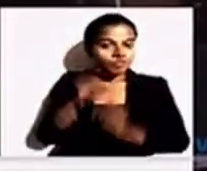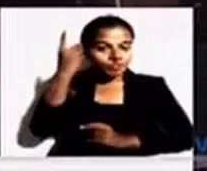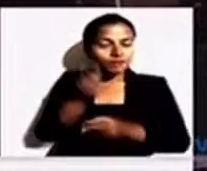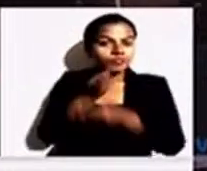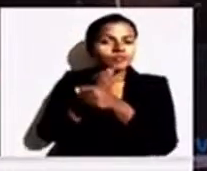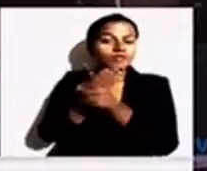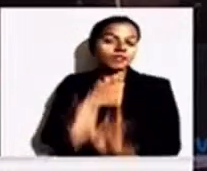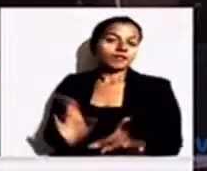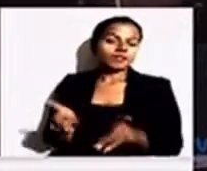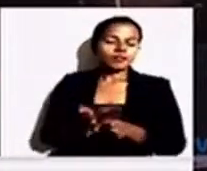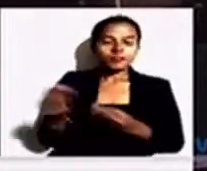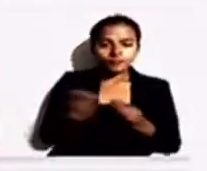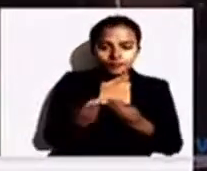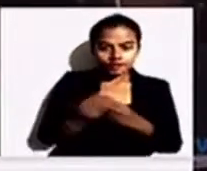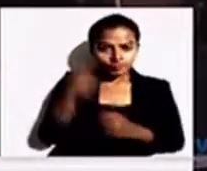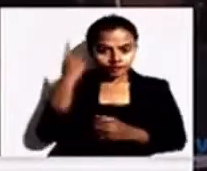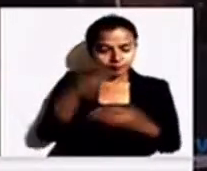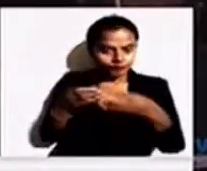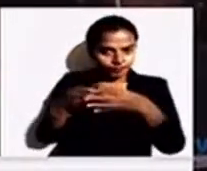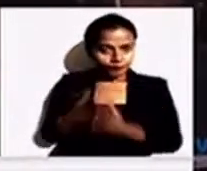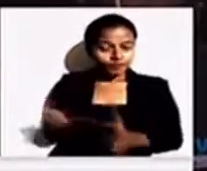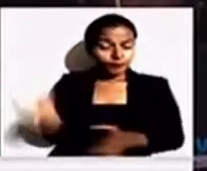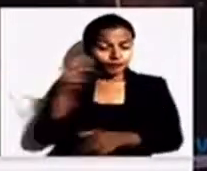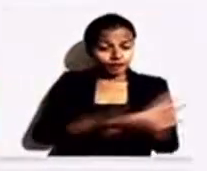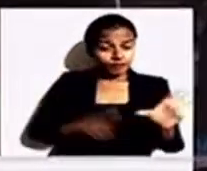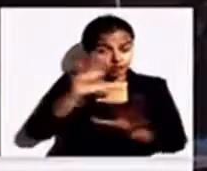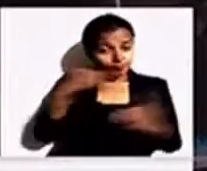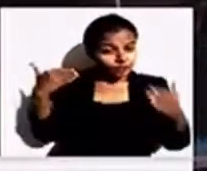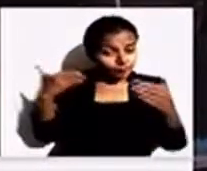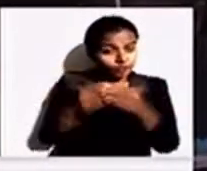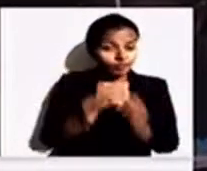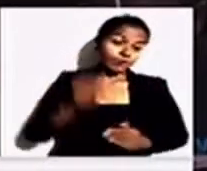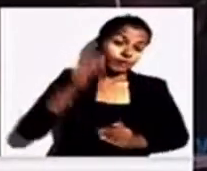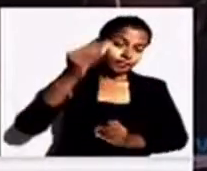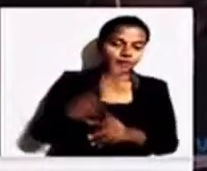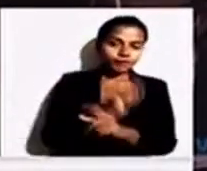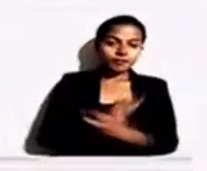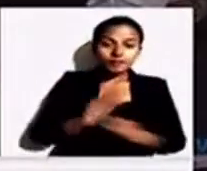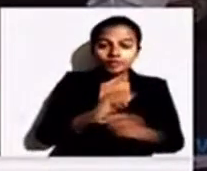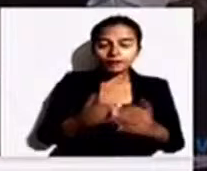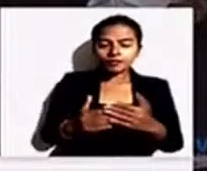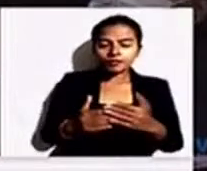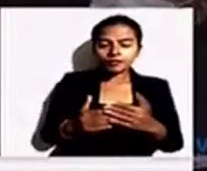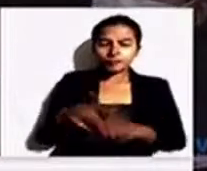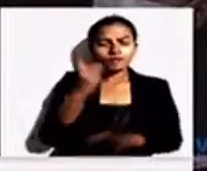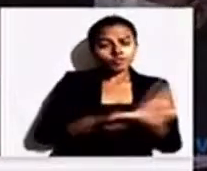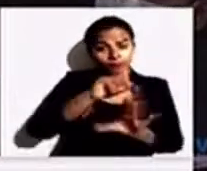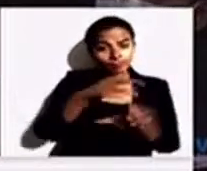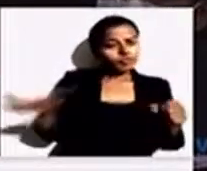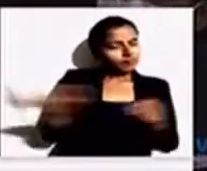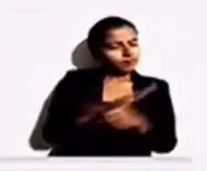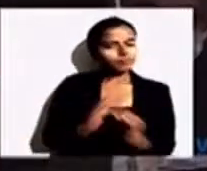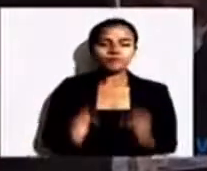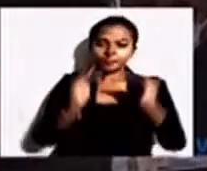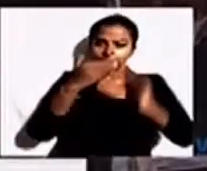units will take about 5 years, while a long-term plan will take more than a decade to be fully implemented. Injured soldiers have constantly sought a solution for